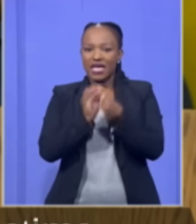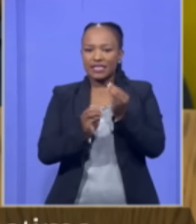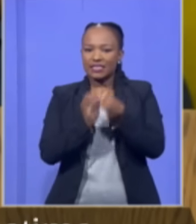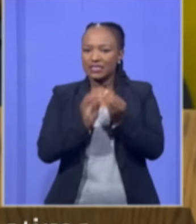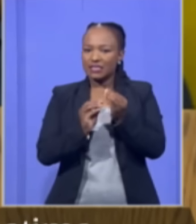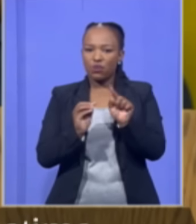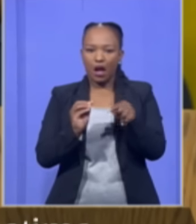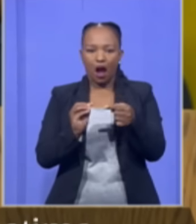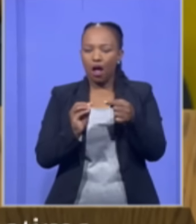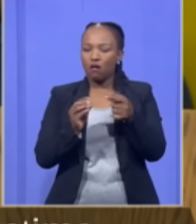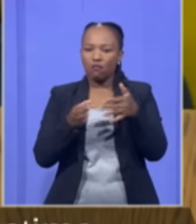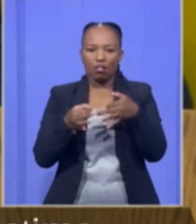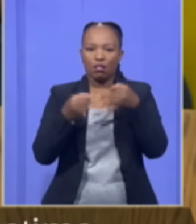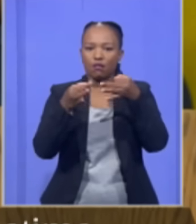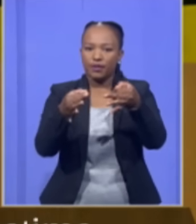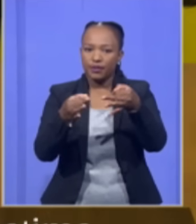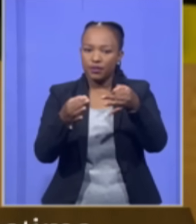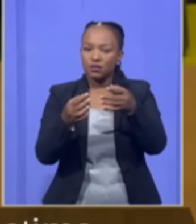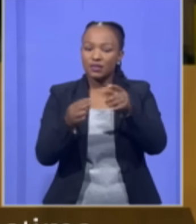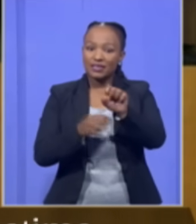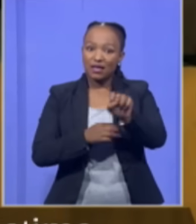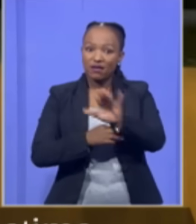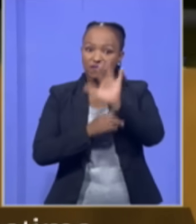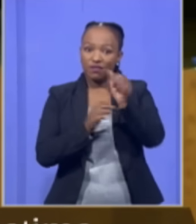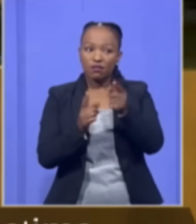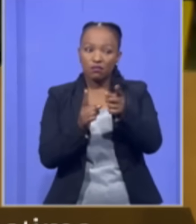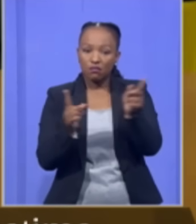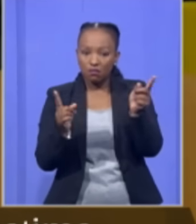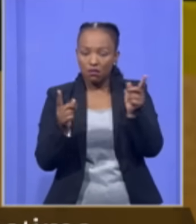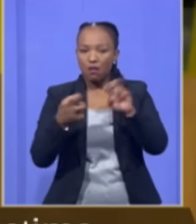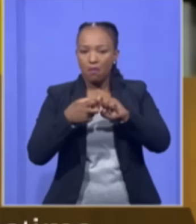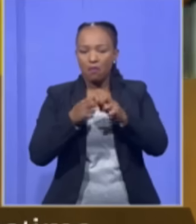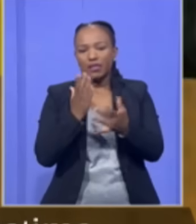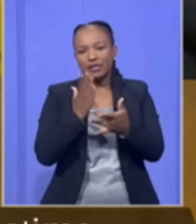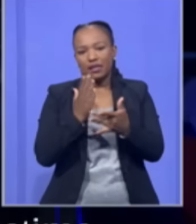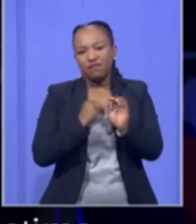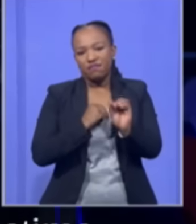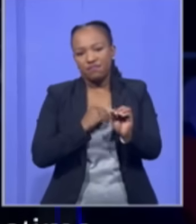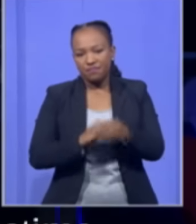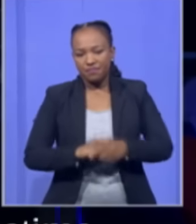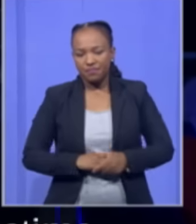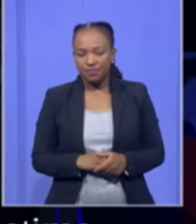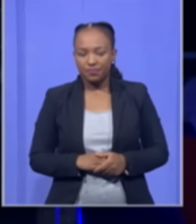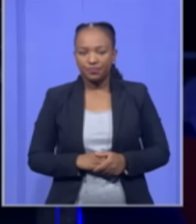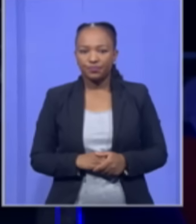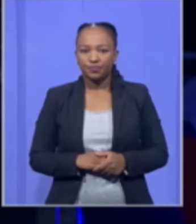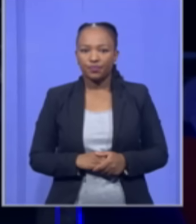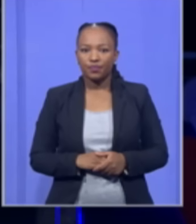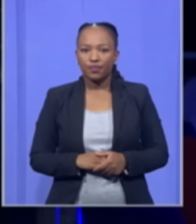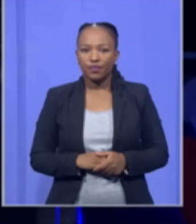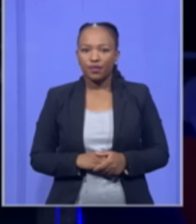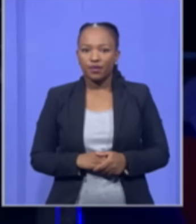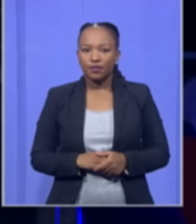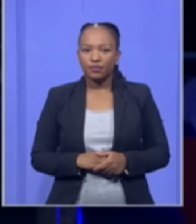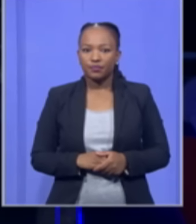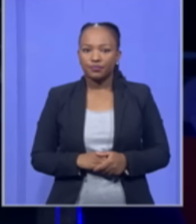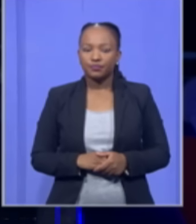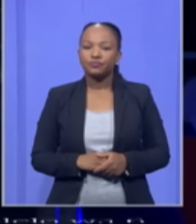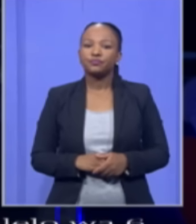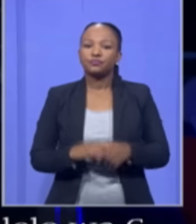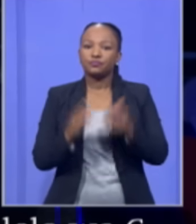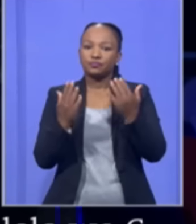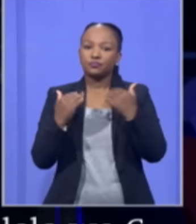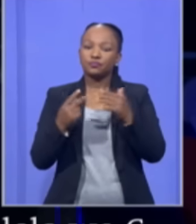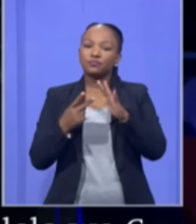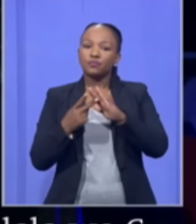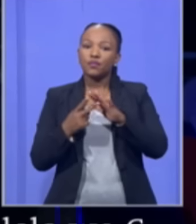o netefaleditse ma-Afrika Borwa hore bona empa e le bothata ba setekniki. Ho sa le jwalo tlaleho ena e tla ka mora